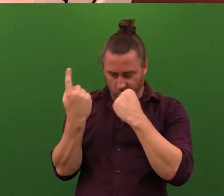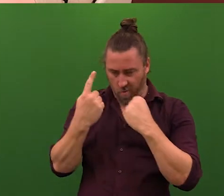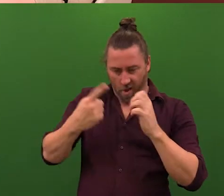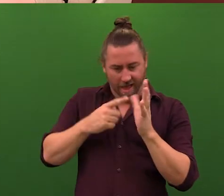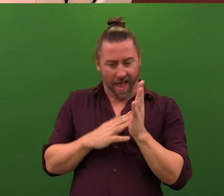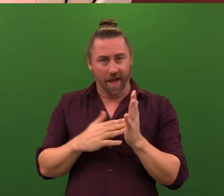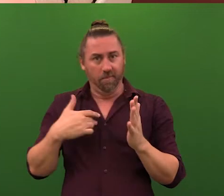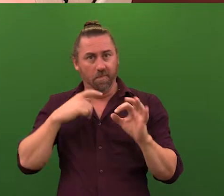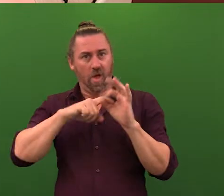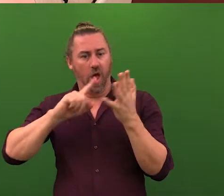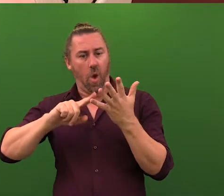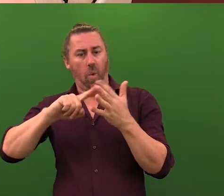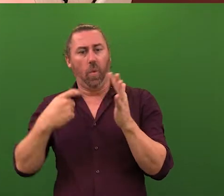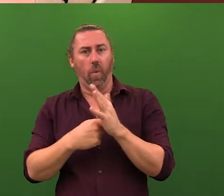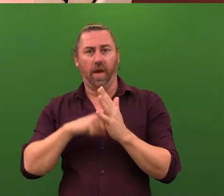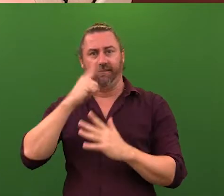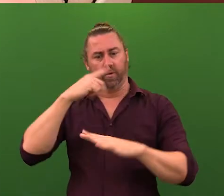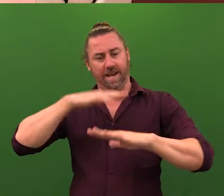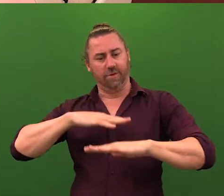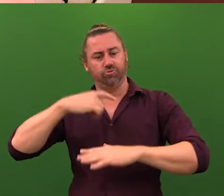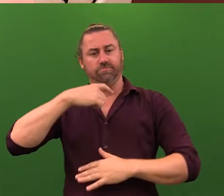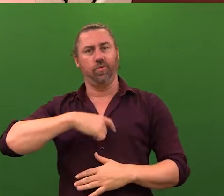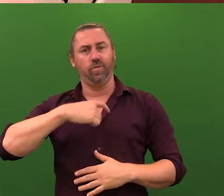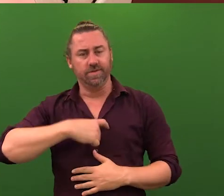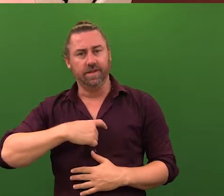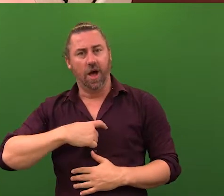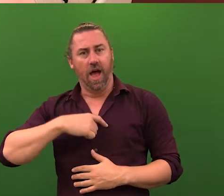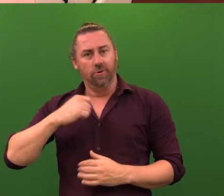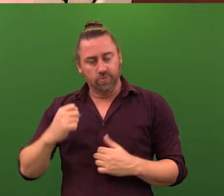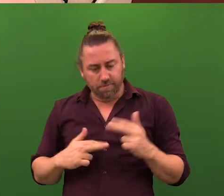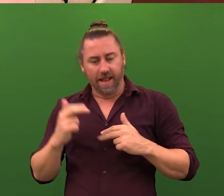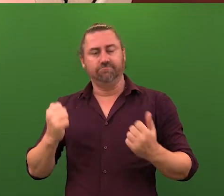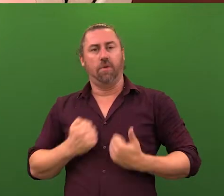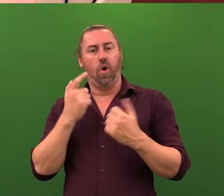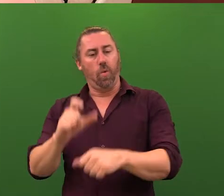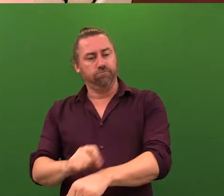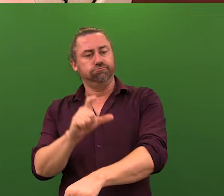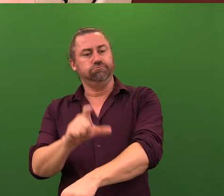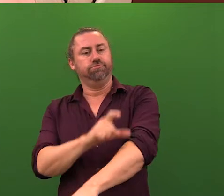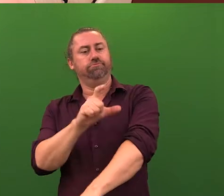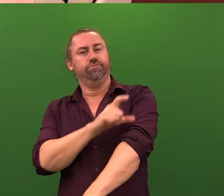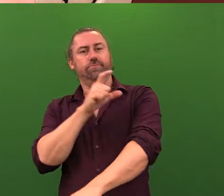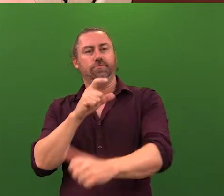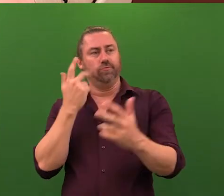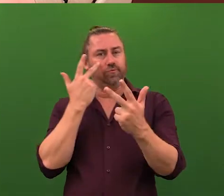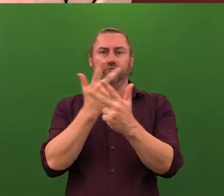First Nations person, and being more confident within myself, to share this work to the public.